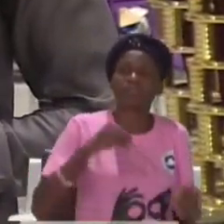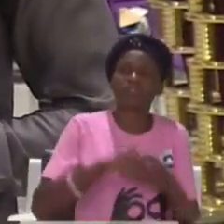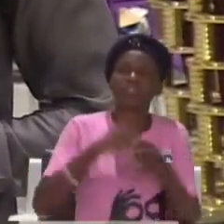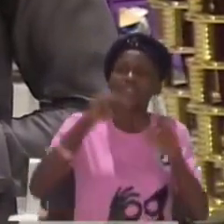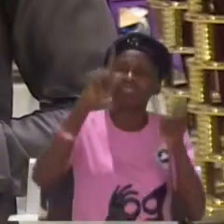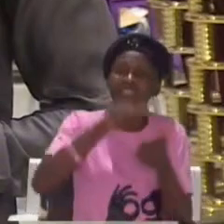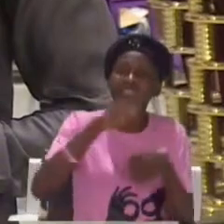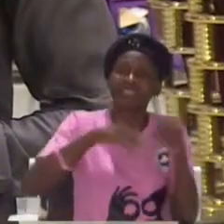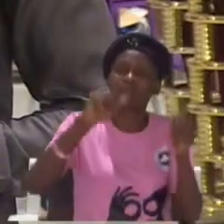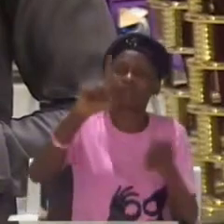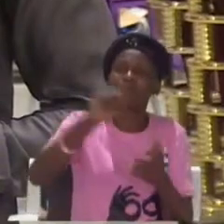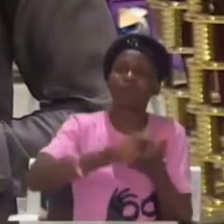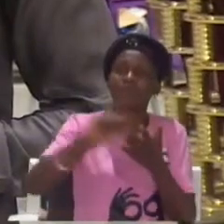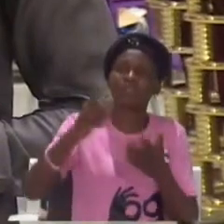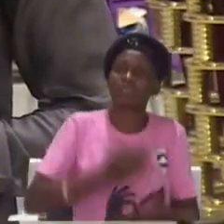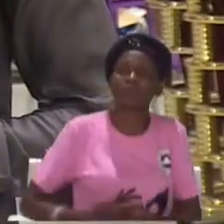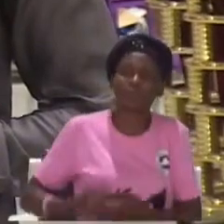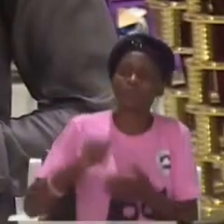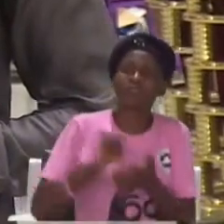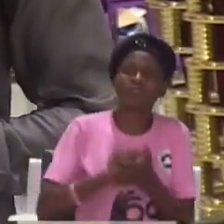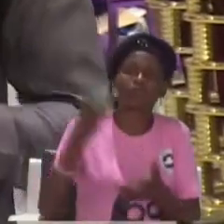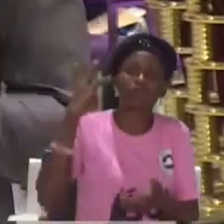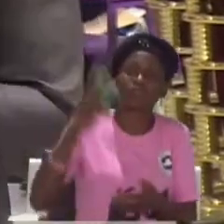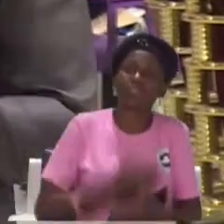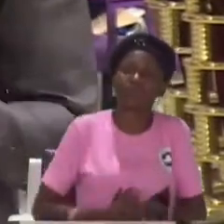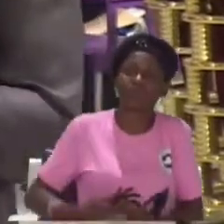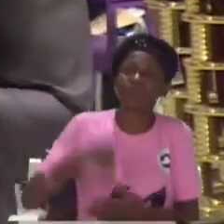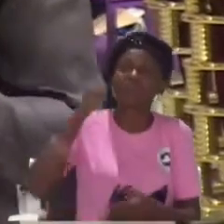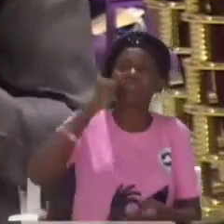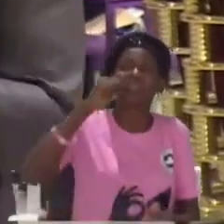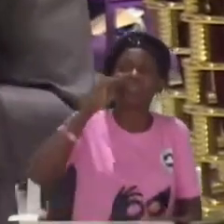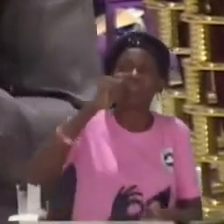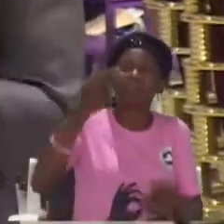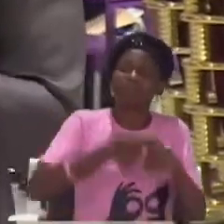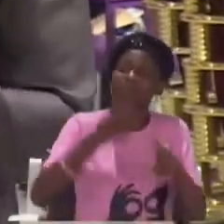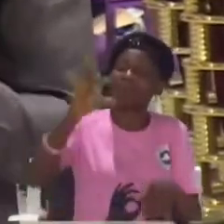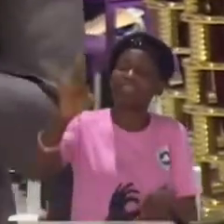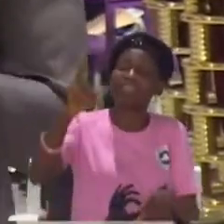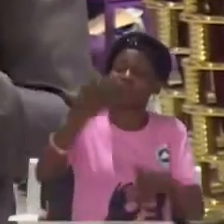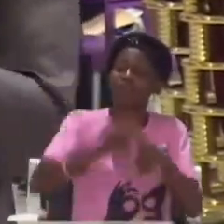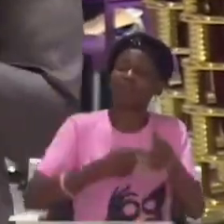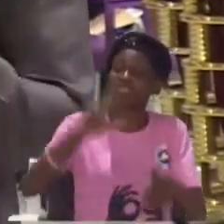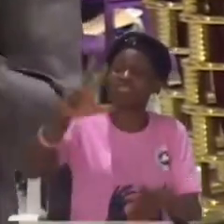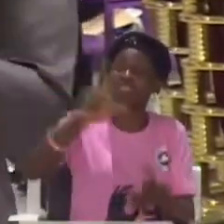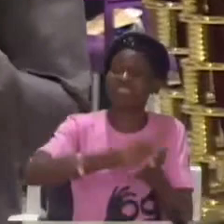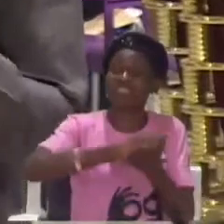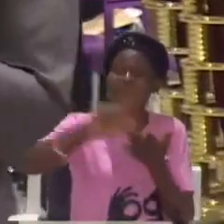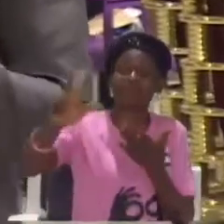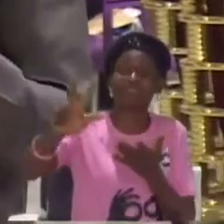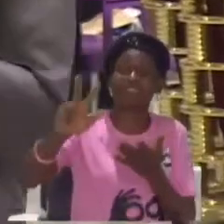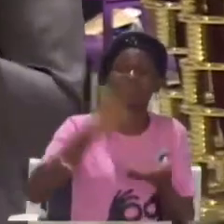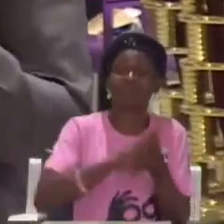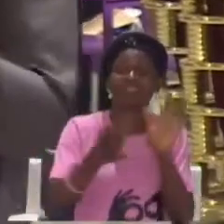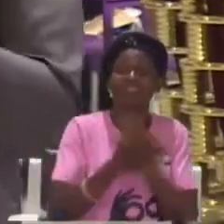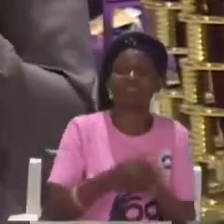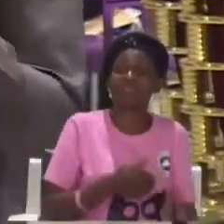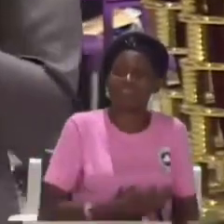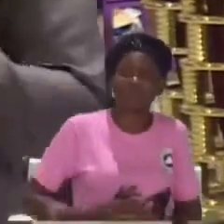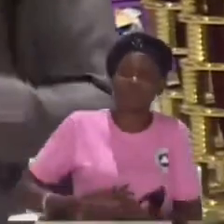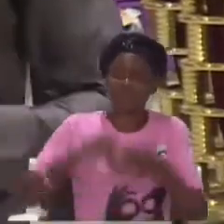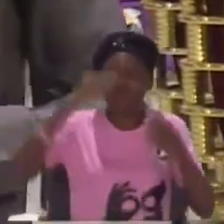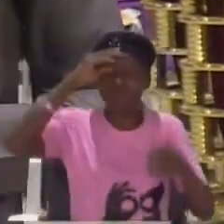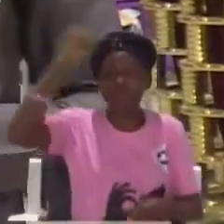1 week, the baby that was a baby girl for 8 months and 3 weeks became a baby